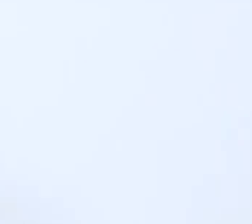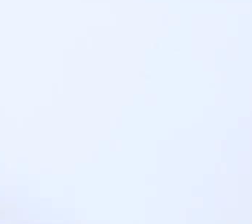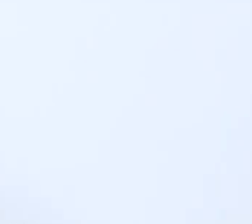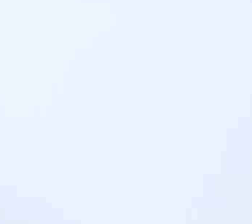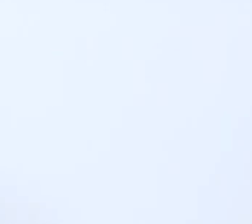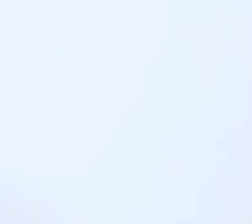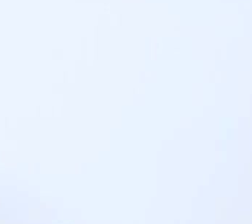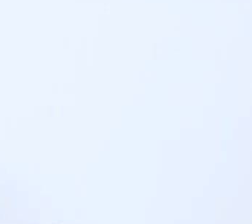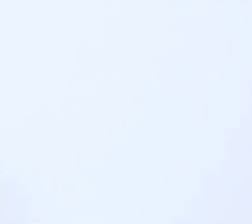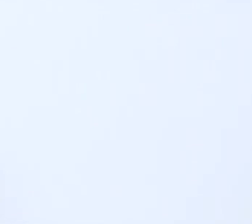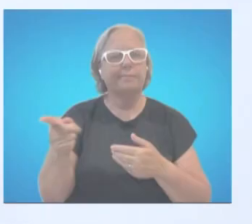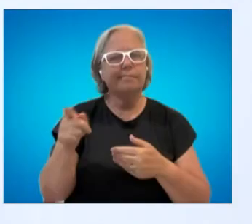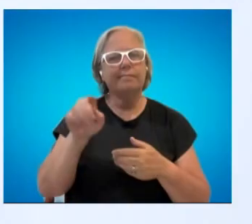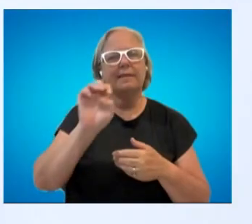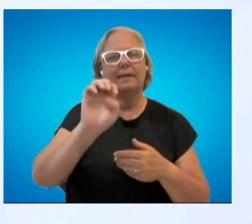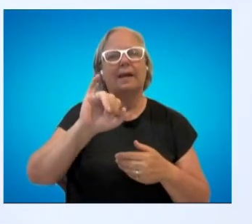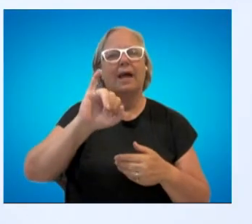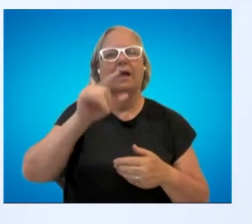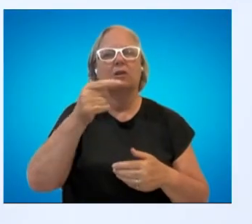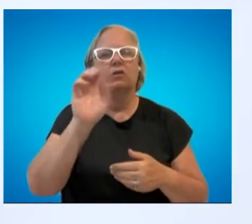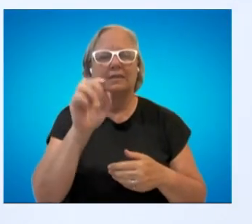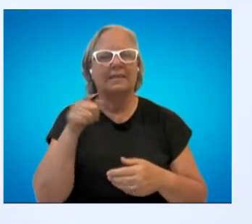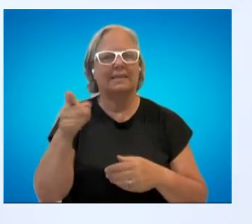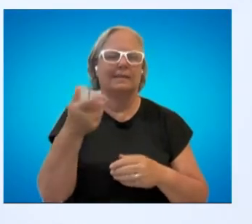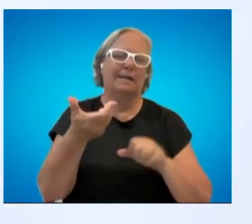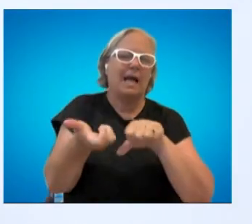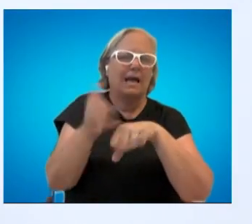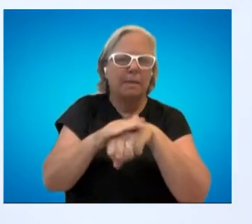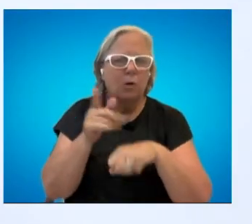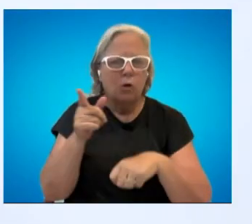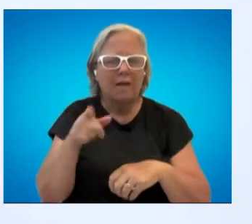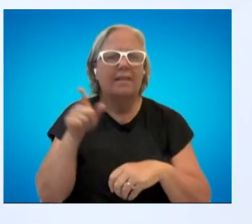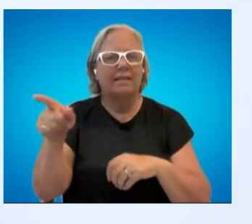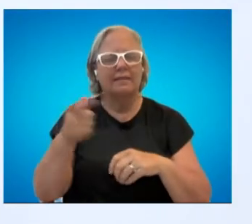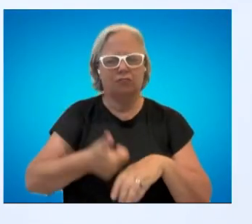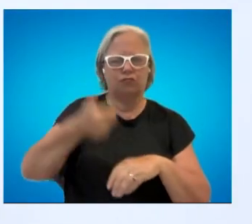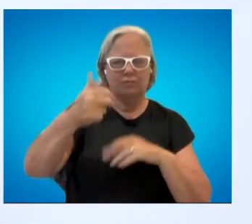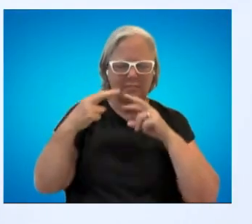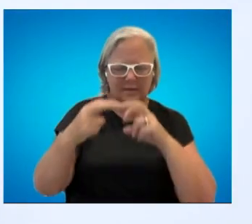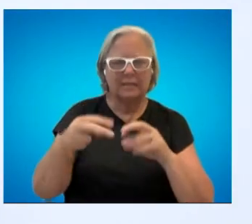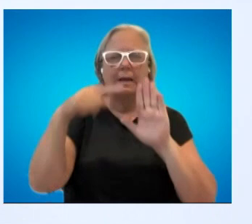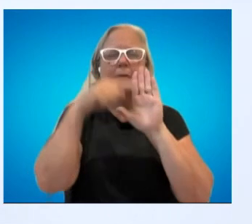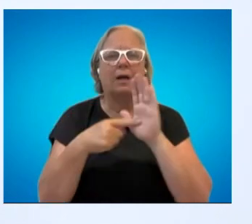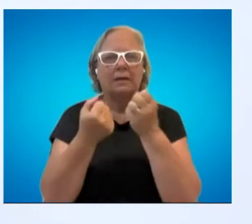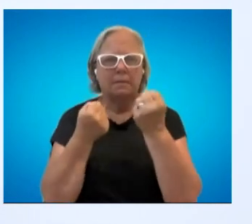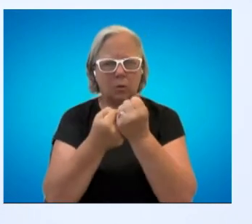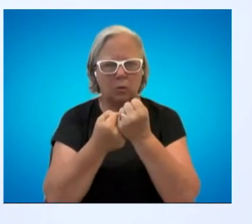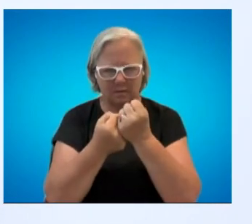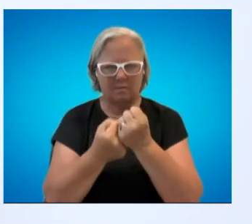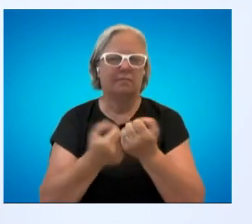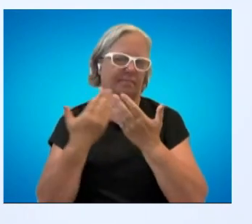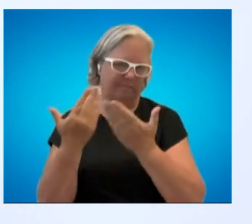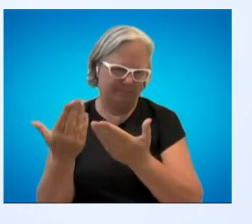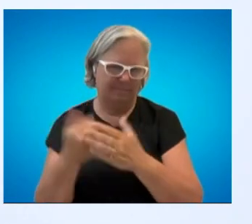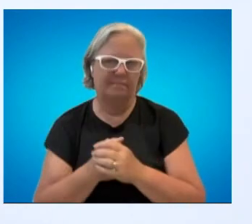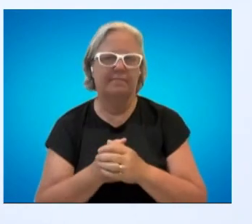She's the head of research and policy support unit at EIGE as well, and she will present us